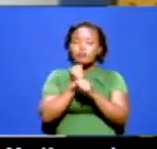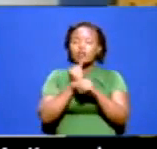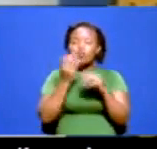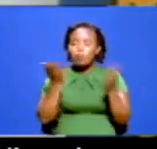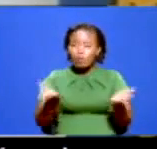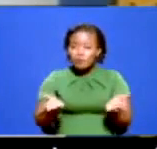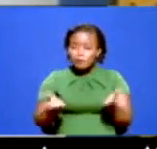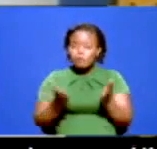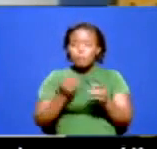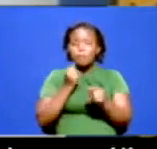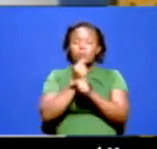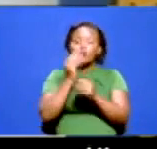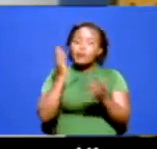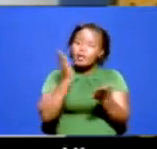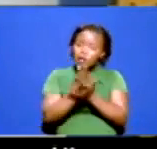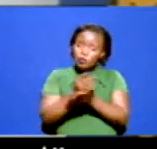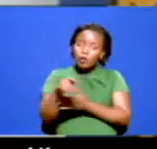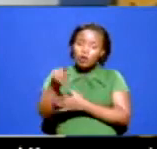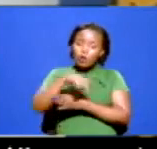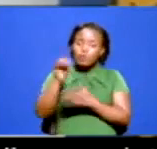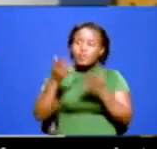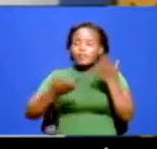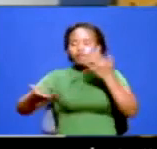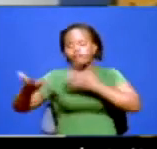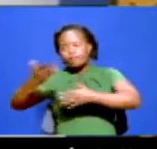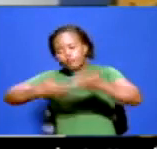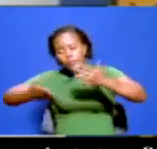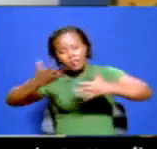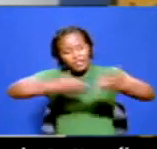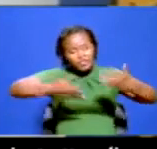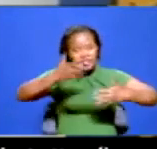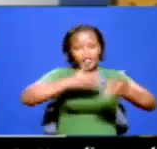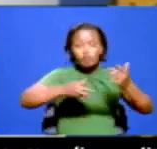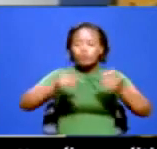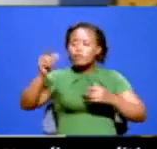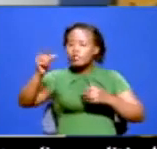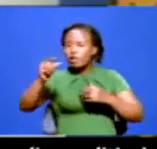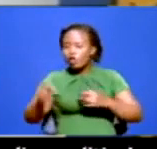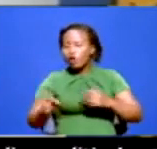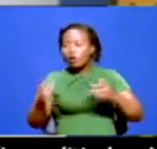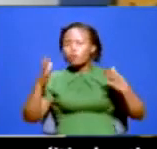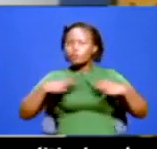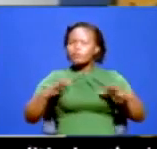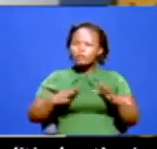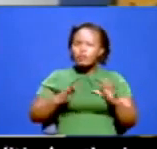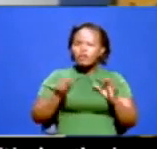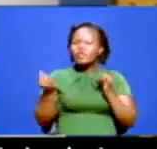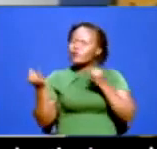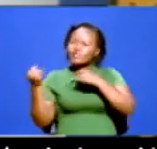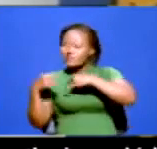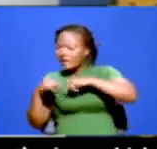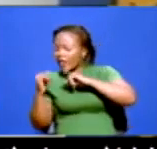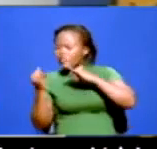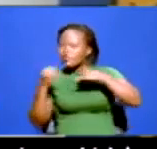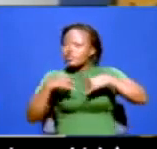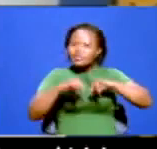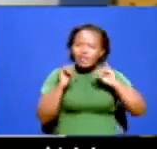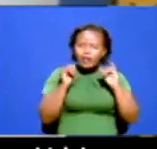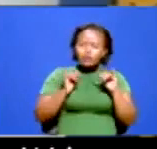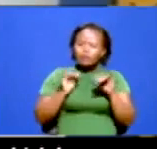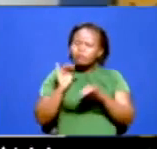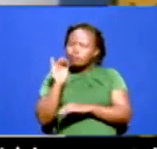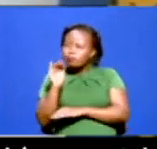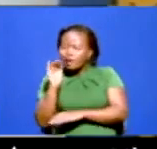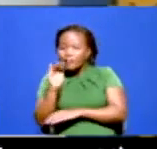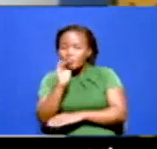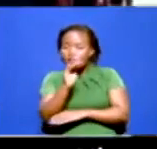that we interact with the local people, okay, to try and get to understand whether we still have